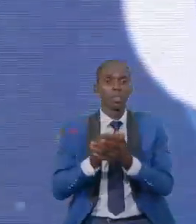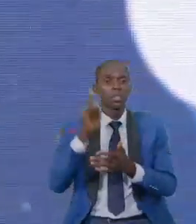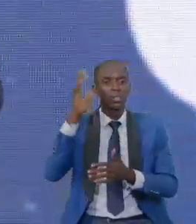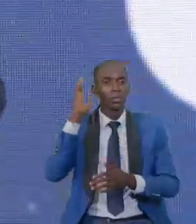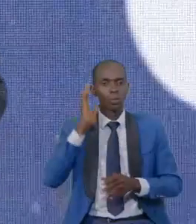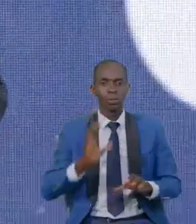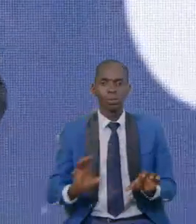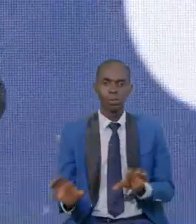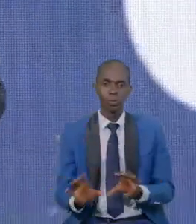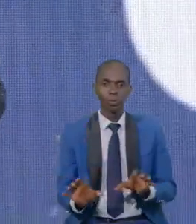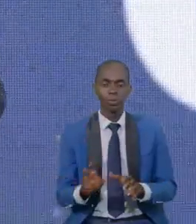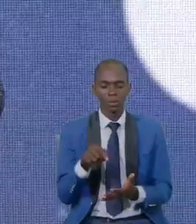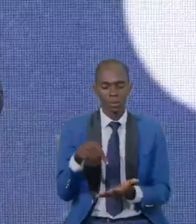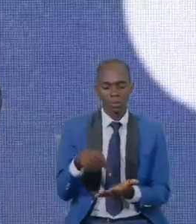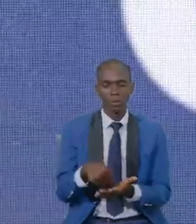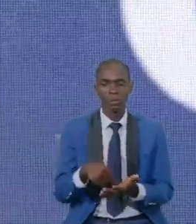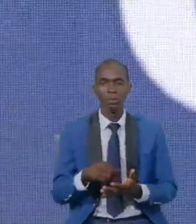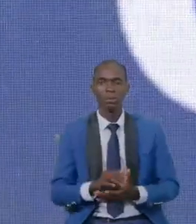this.